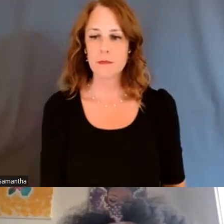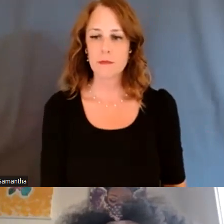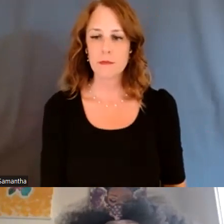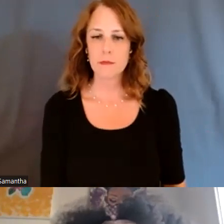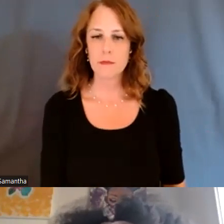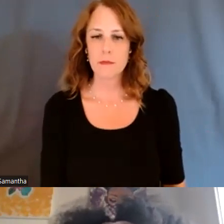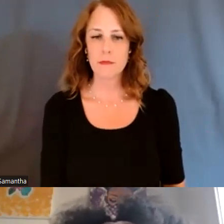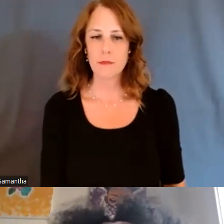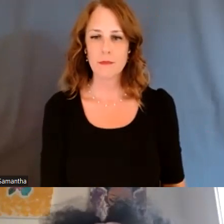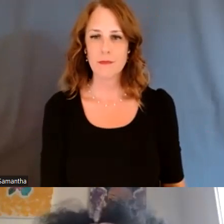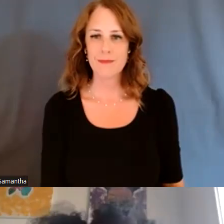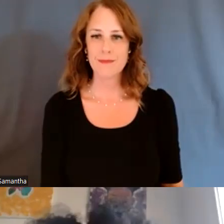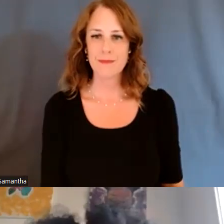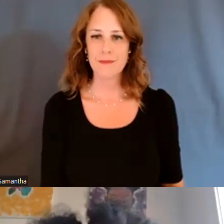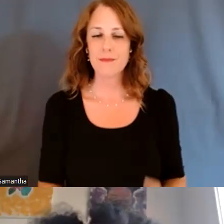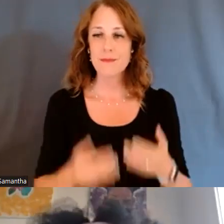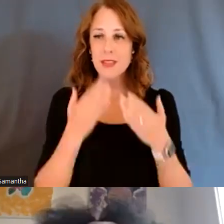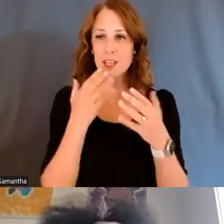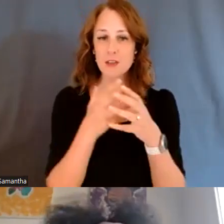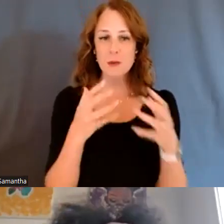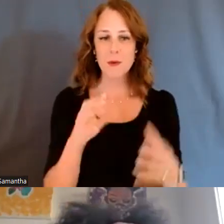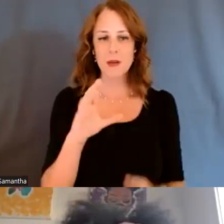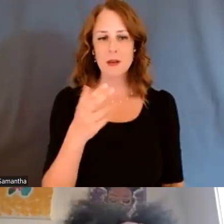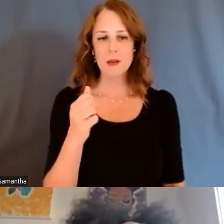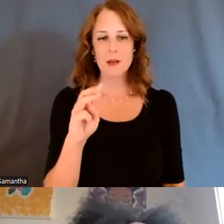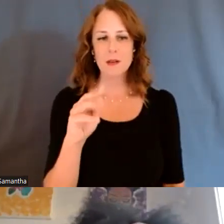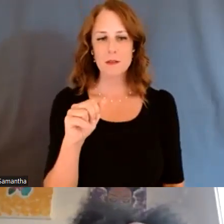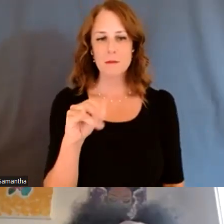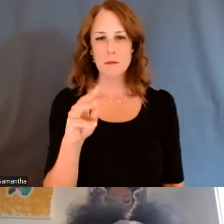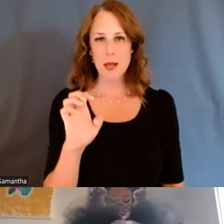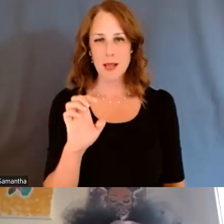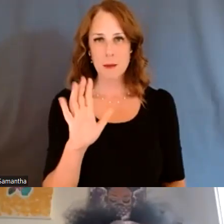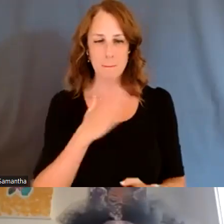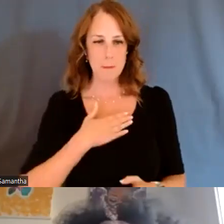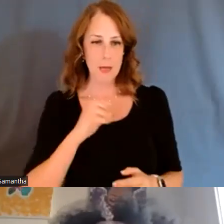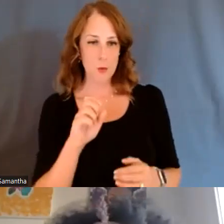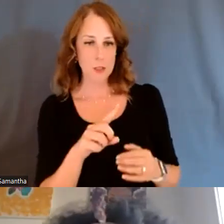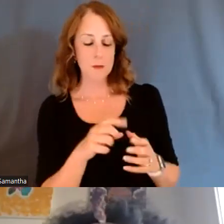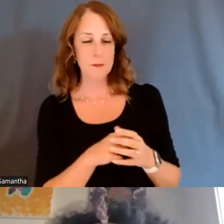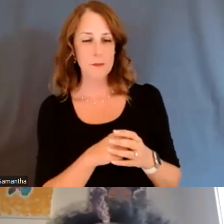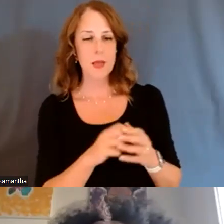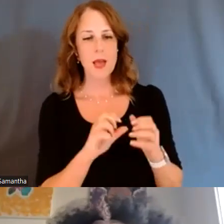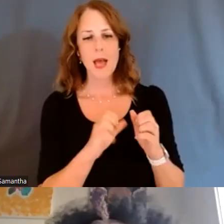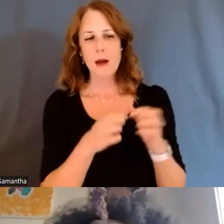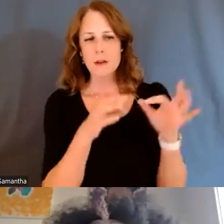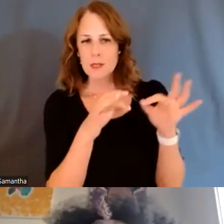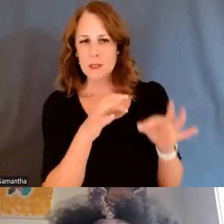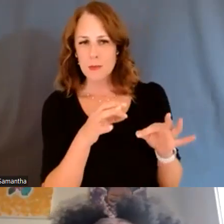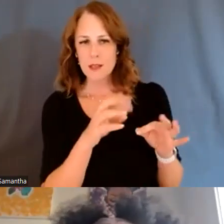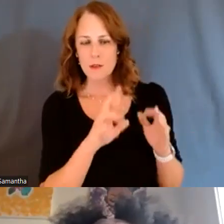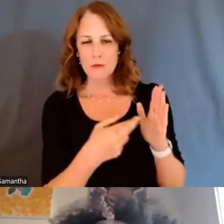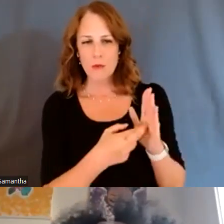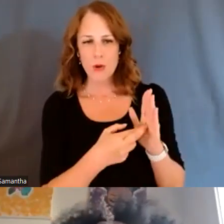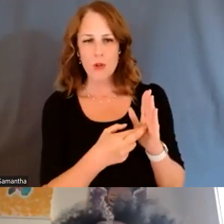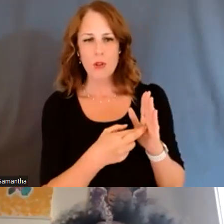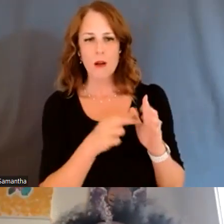Thank you so much. So Shemaine, my question for you is, how do you explain the role of a forensic nurse examiner, law